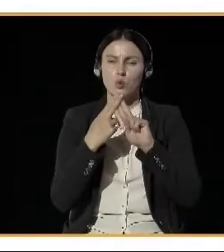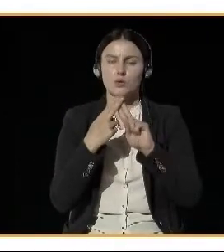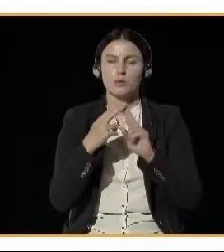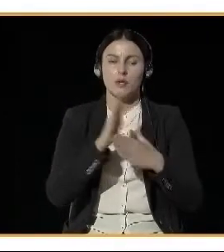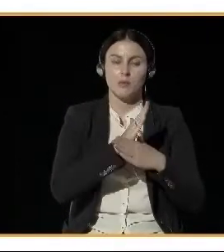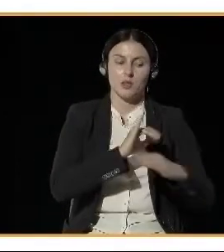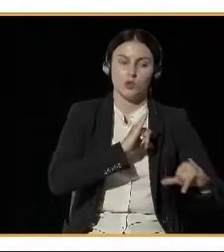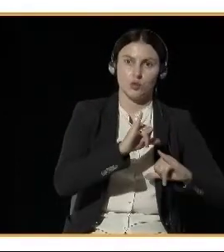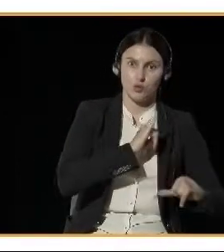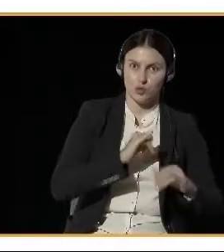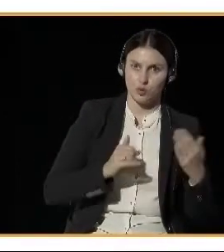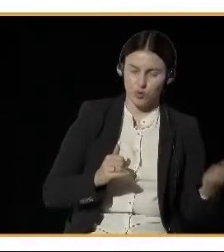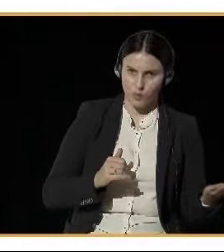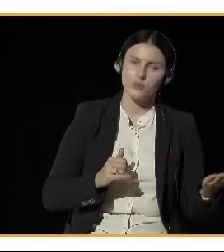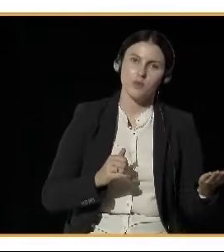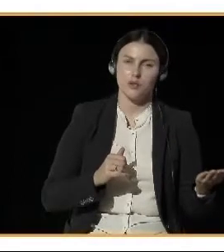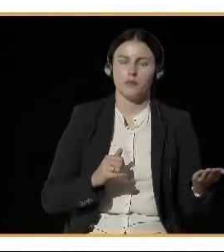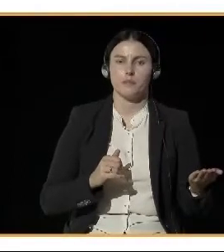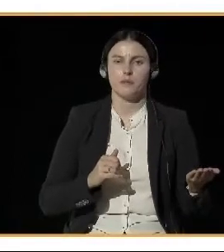social actors, and its